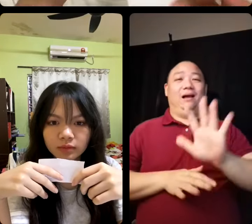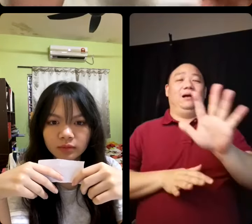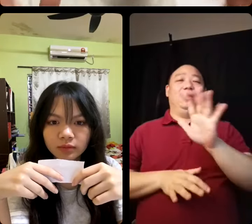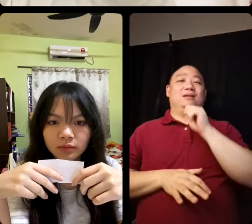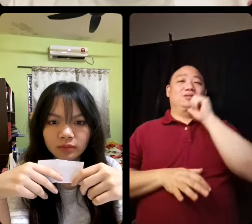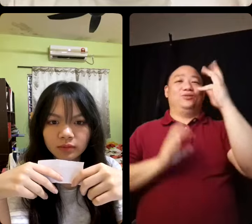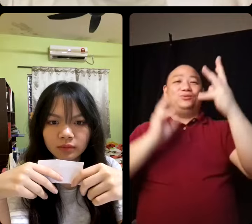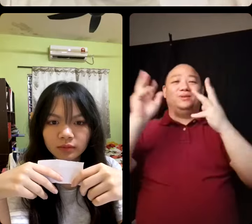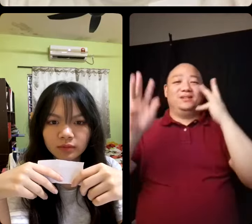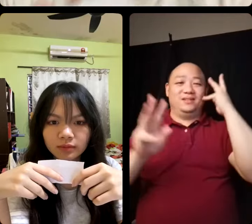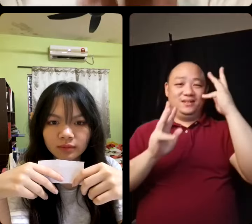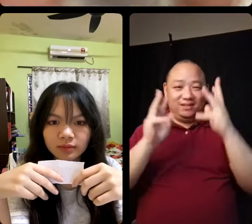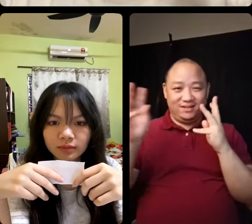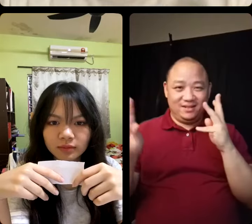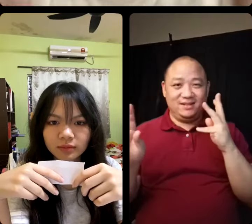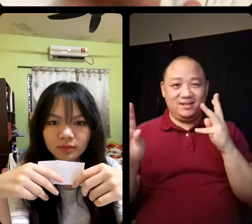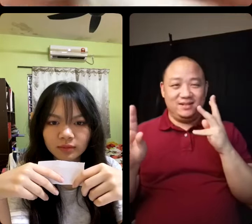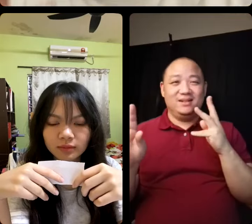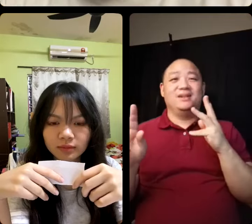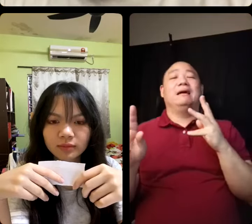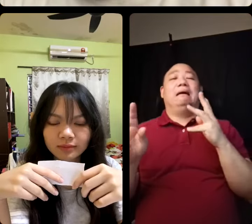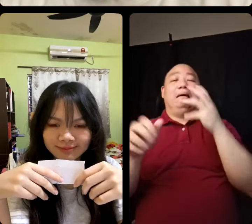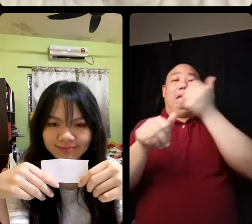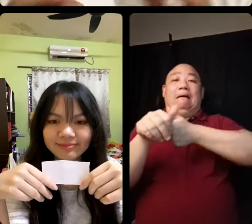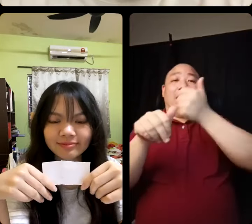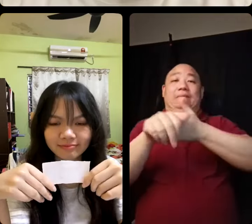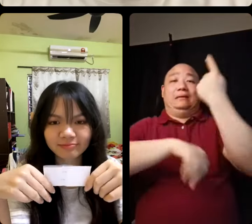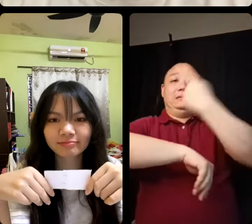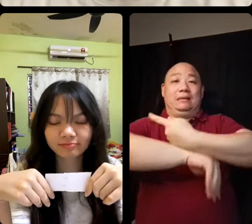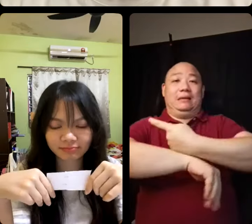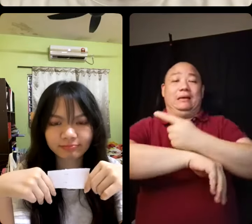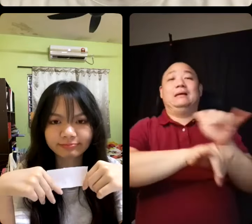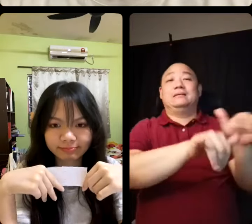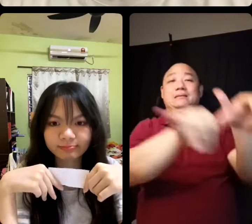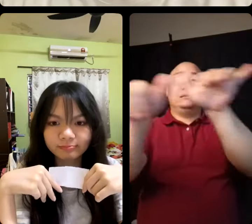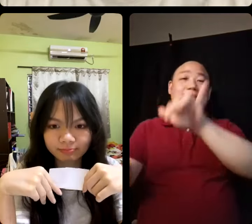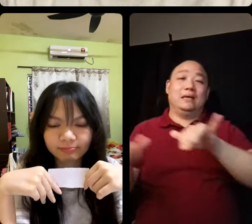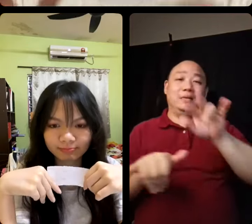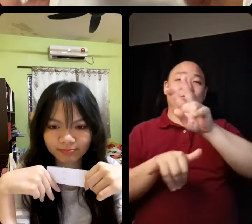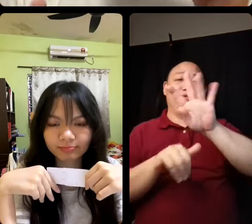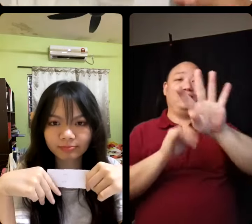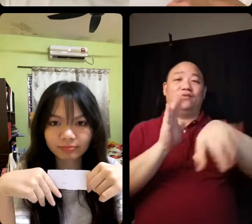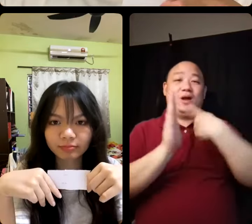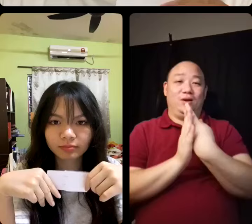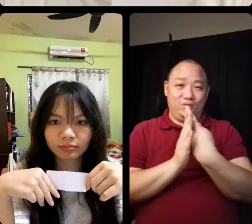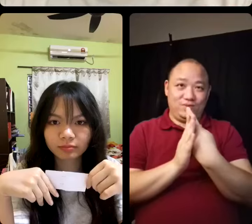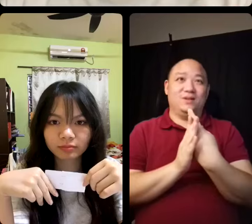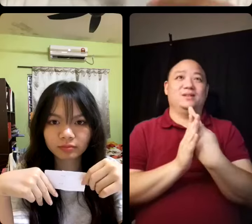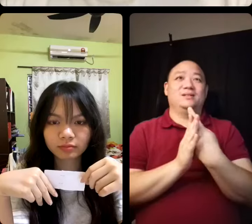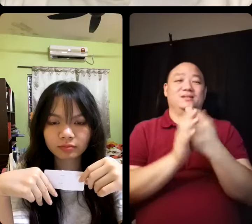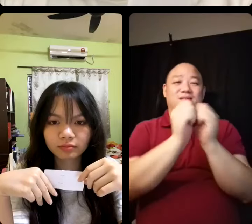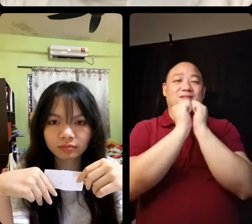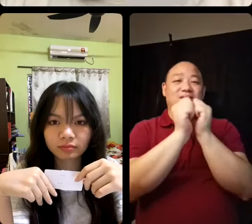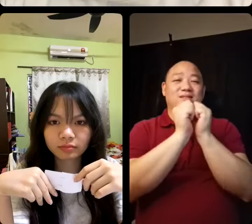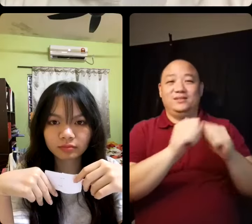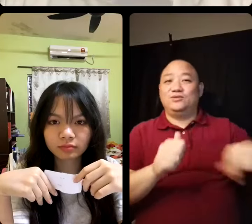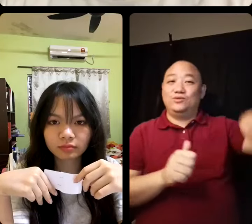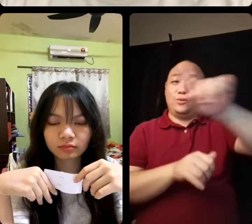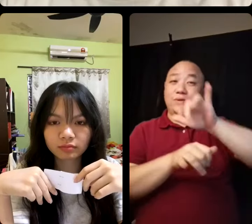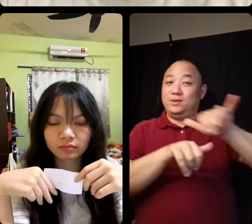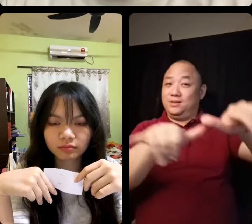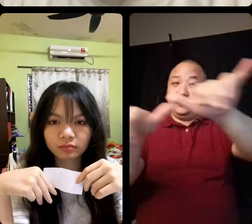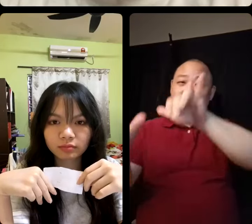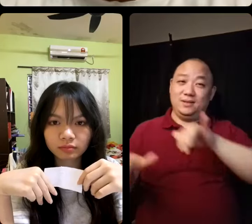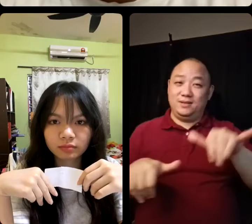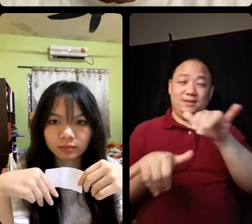have 24 hours like together, and everyone, we have the equal time together, right? And of course, like, how do we make sure